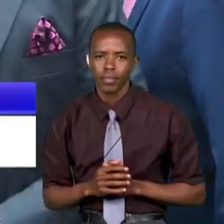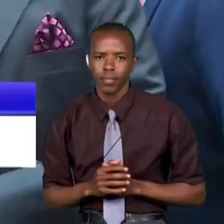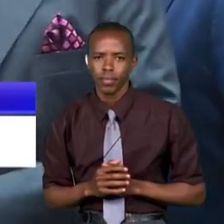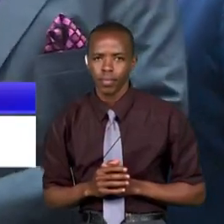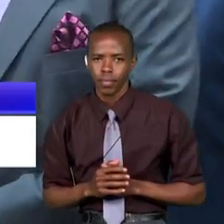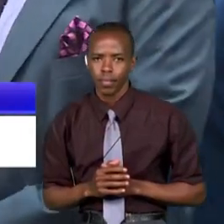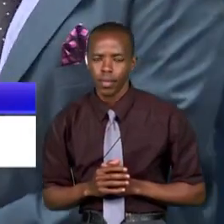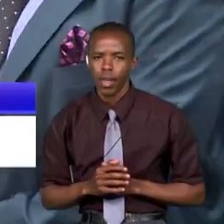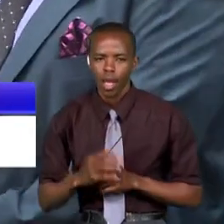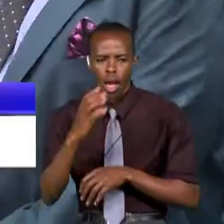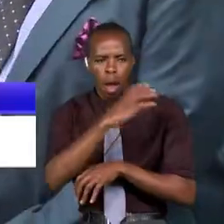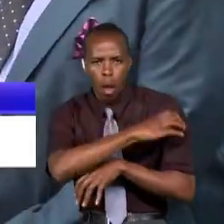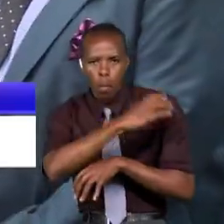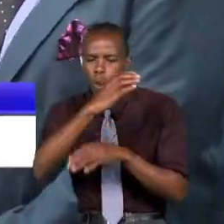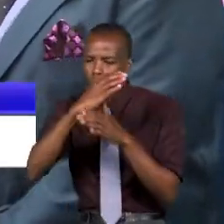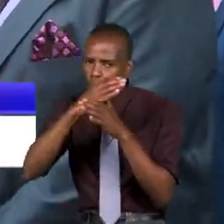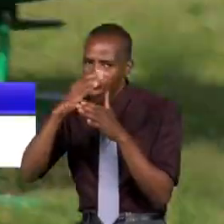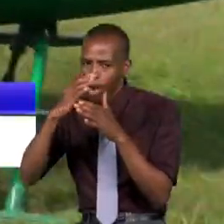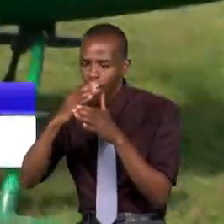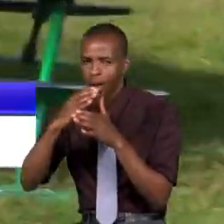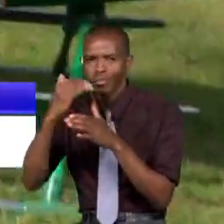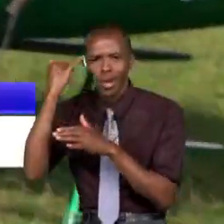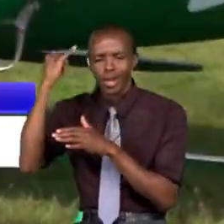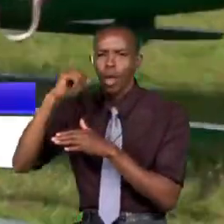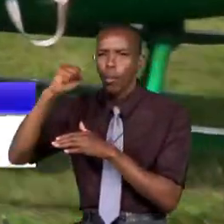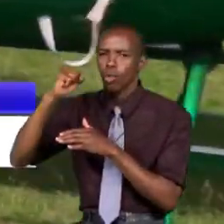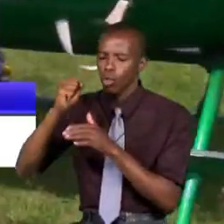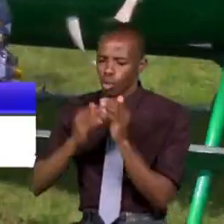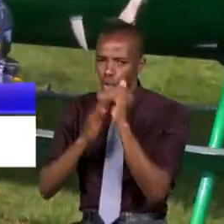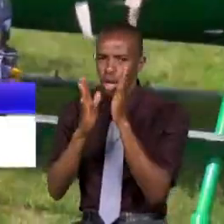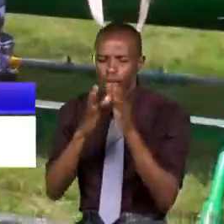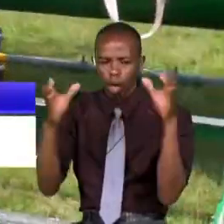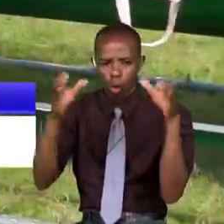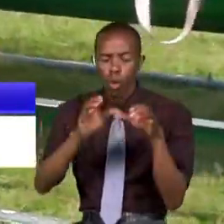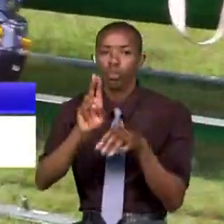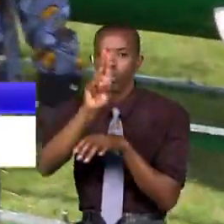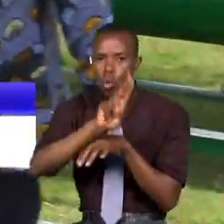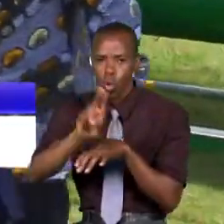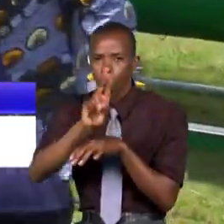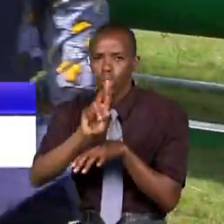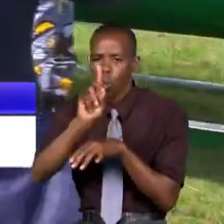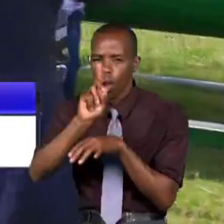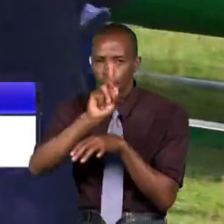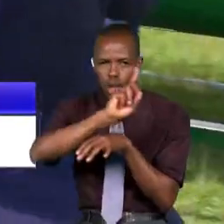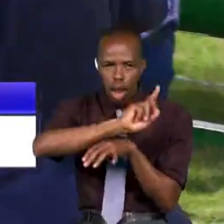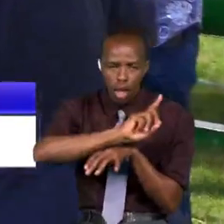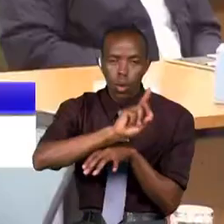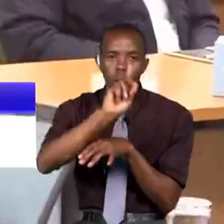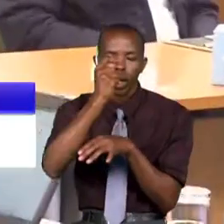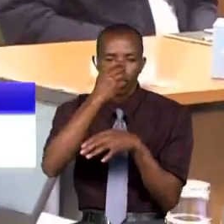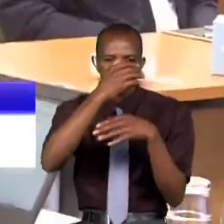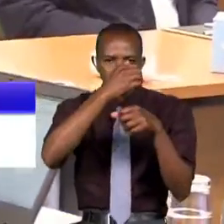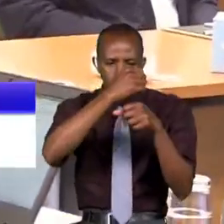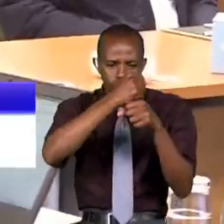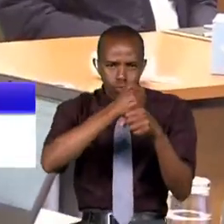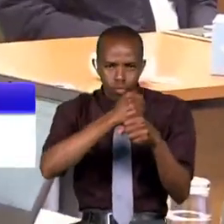The game of power sharing is now the route most political leaders and parties are taking. In just one day, One Kenya Alliance, a